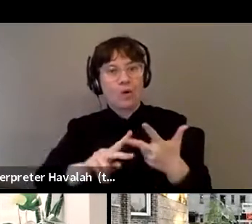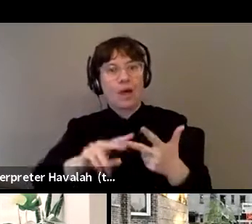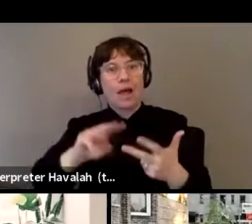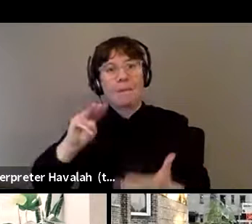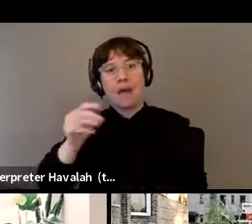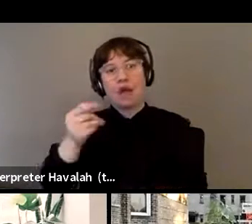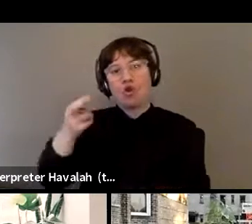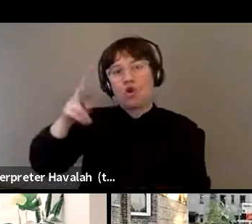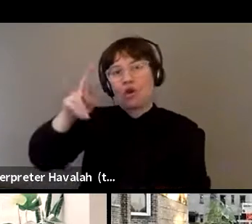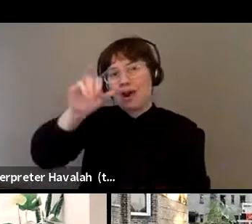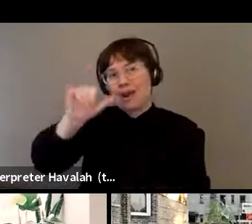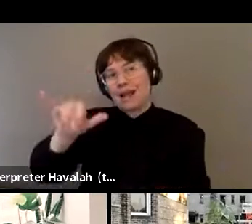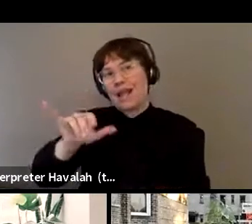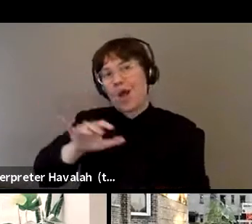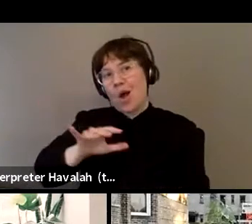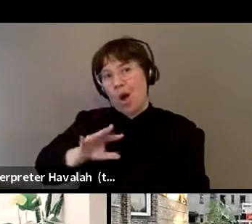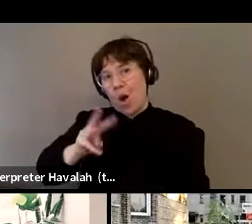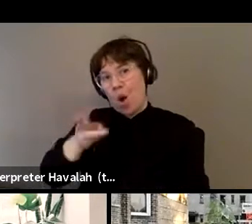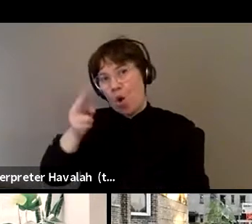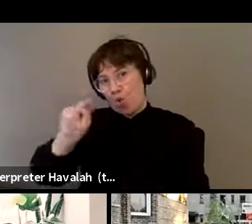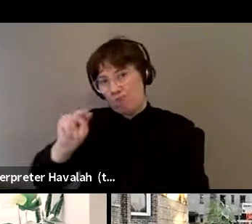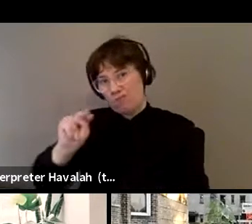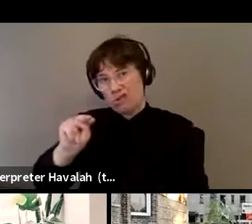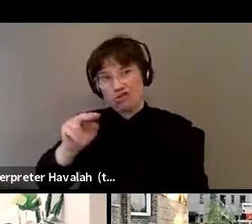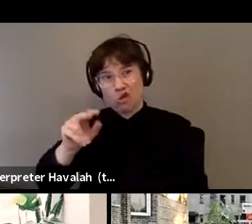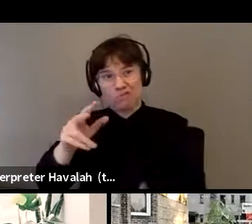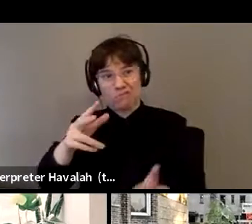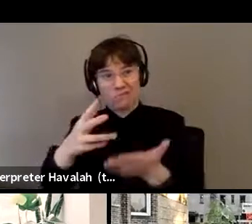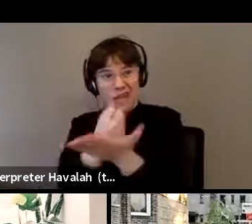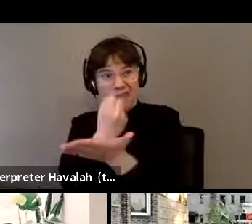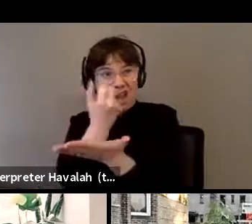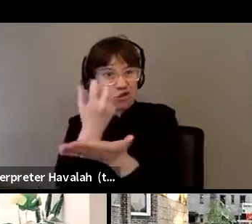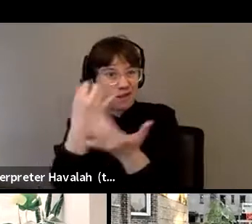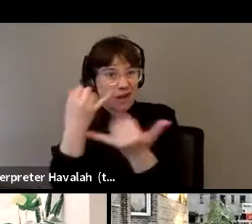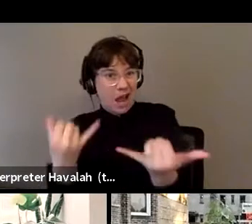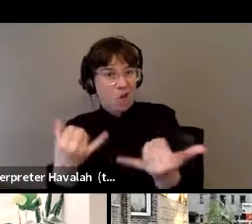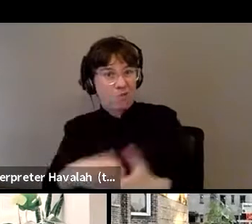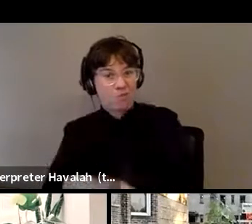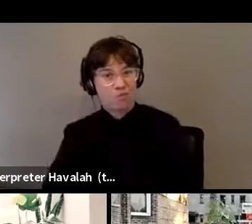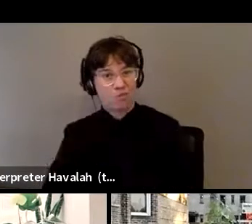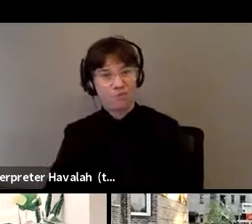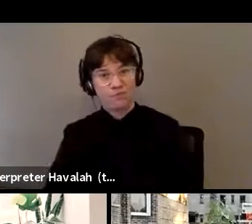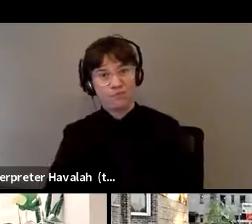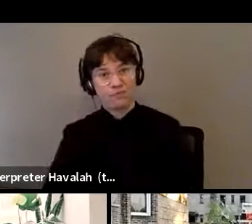businesses and ventures and enterprises. So you might as well take advantage of it.